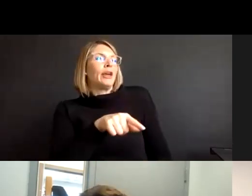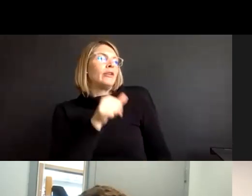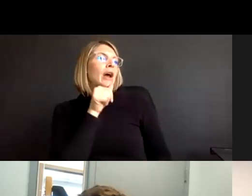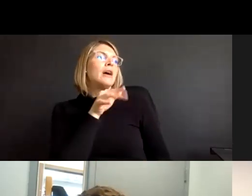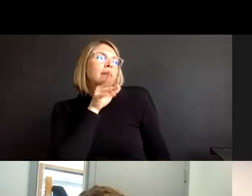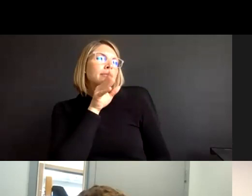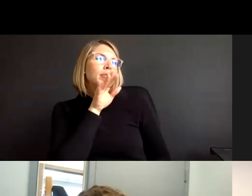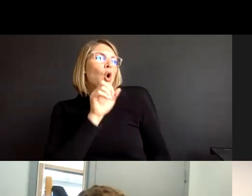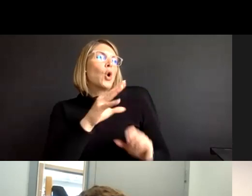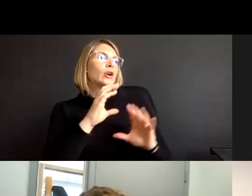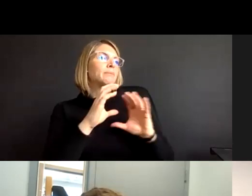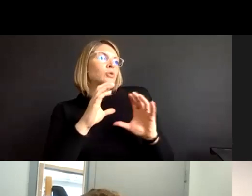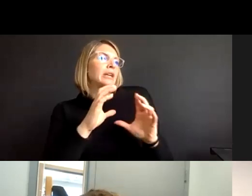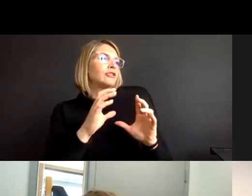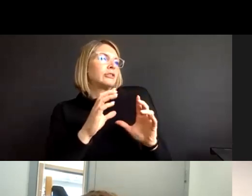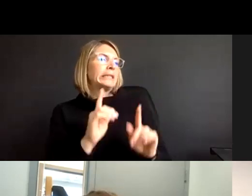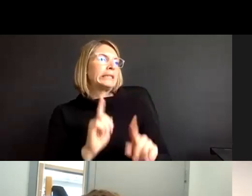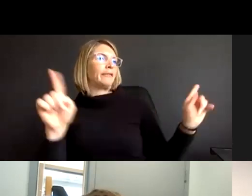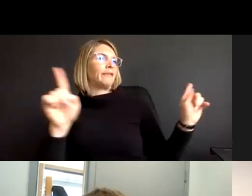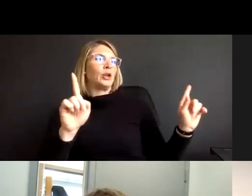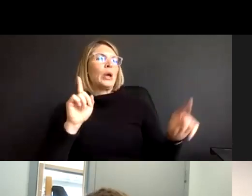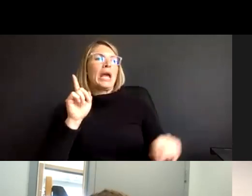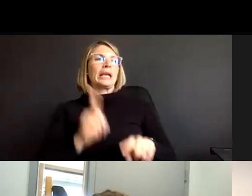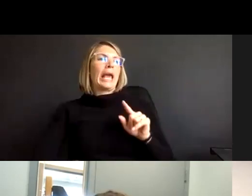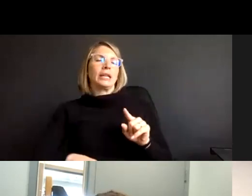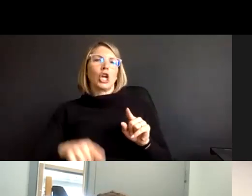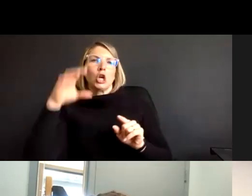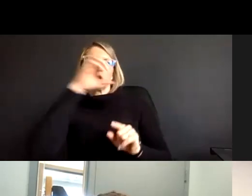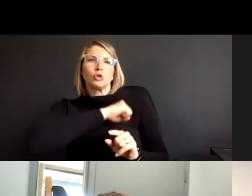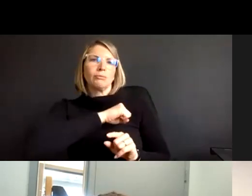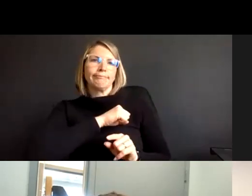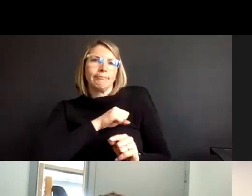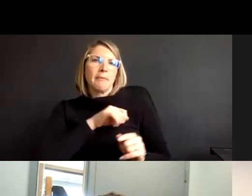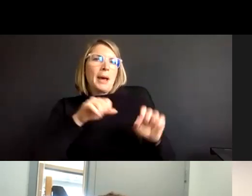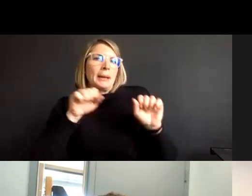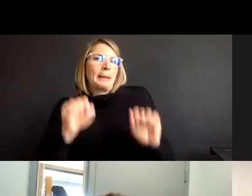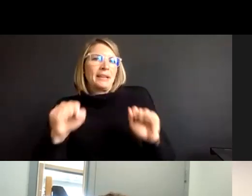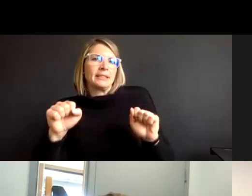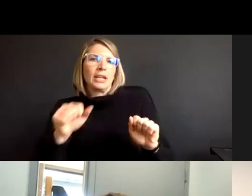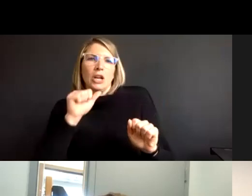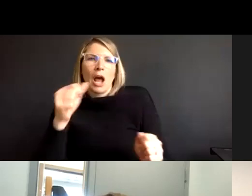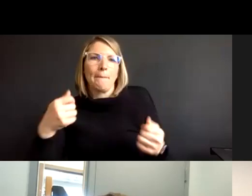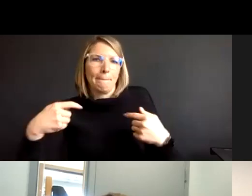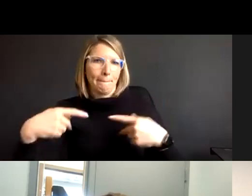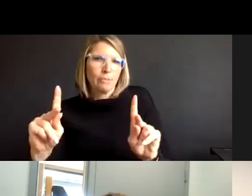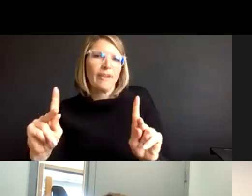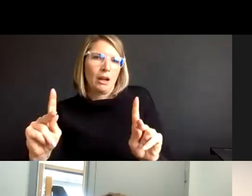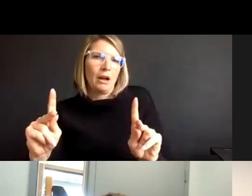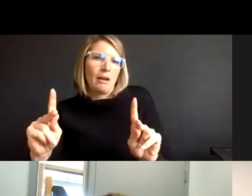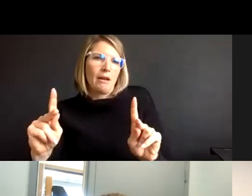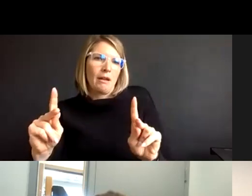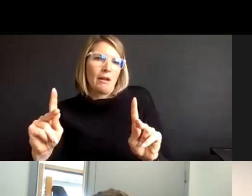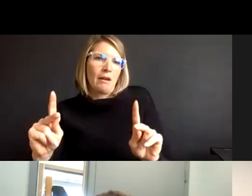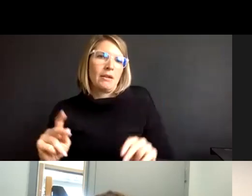their form of communication, of course. And further to that, if we can't figure out a way to communicate with the